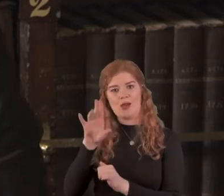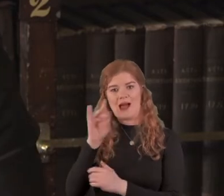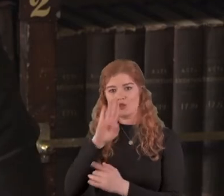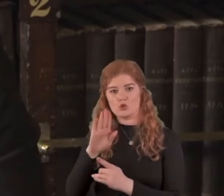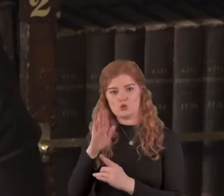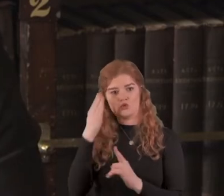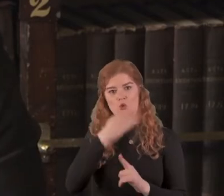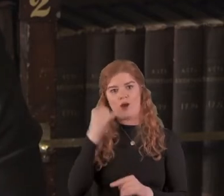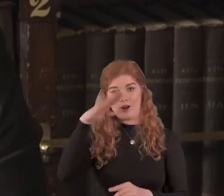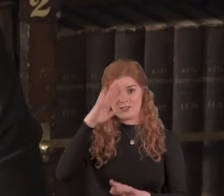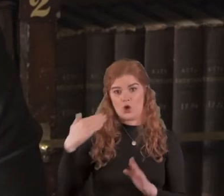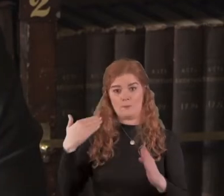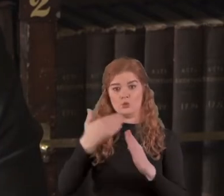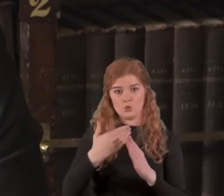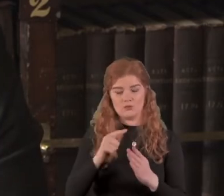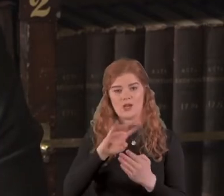up to